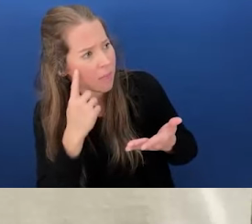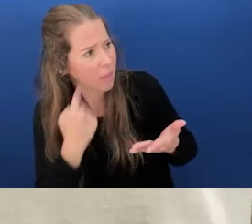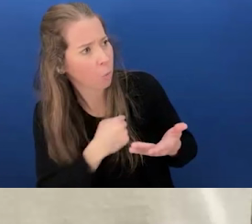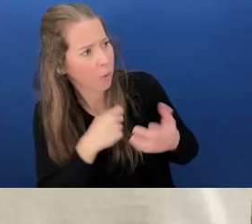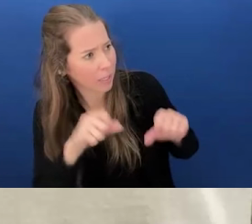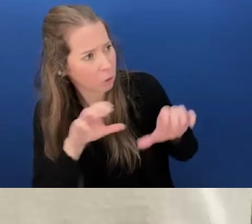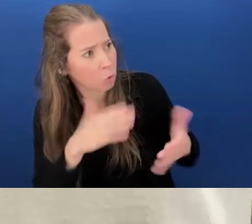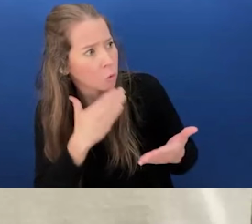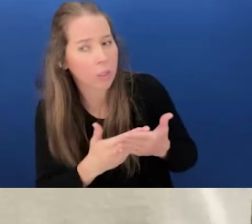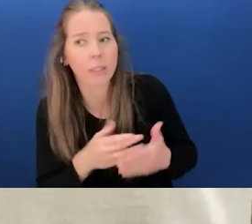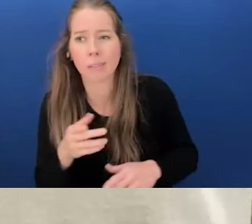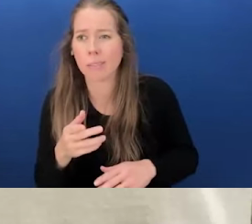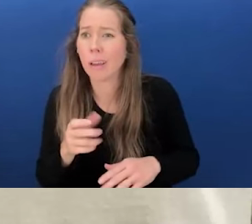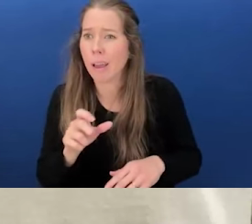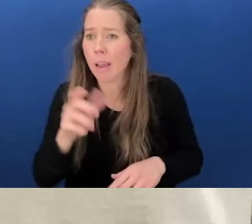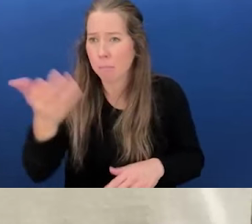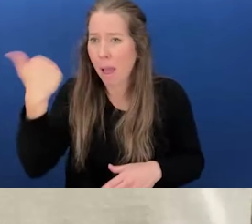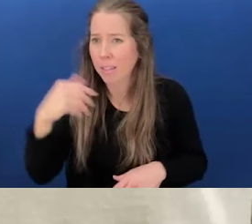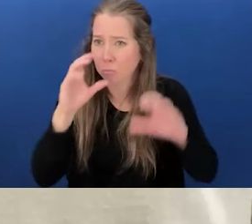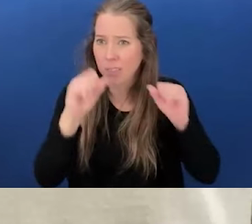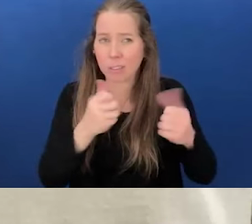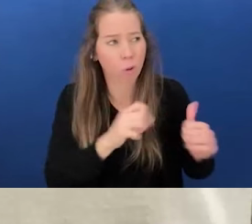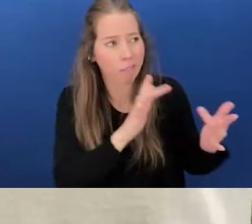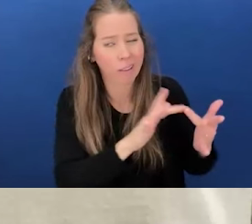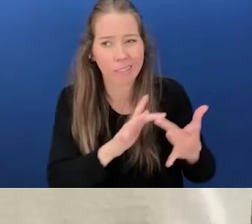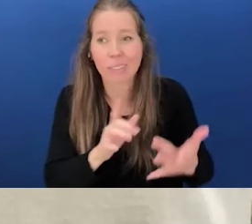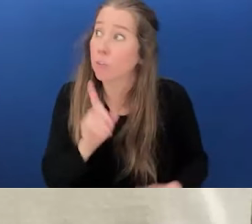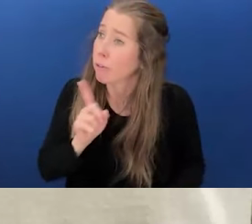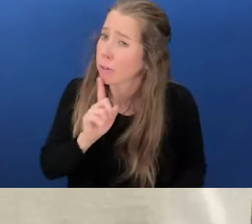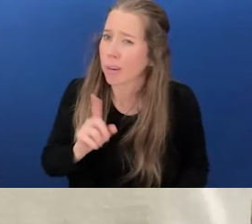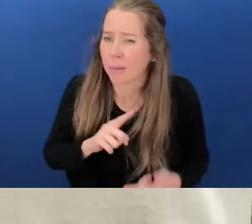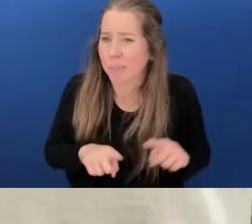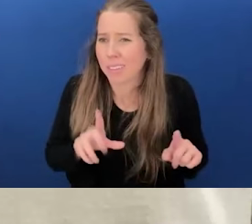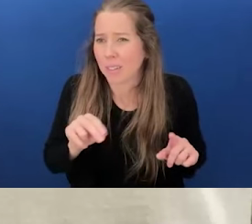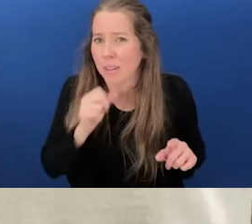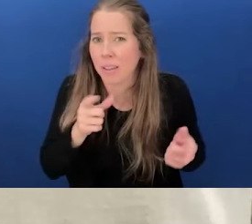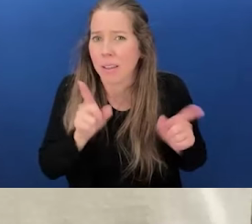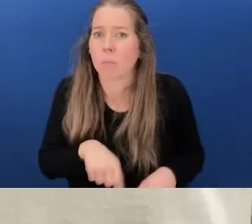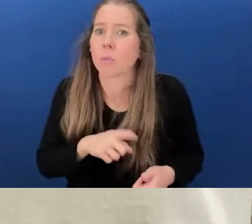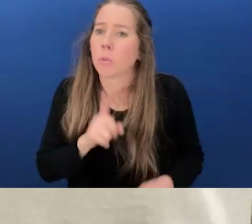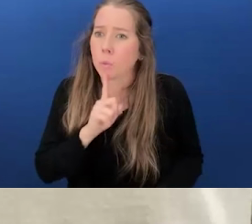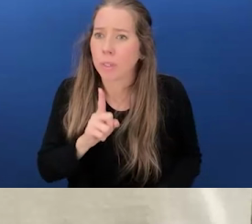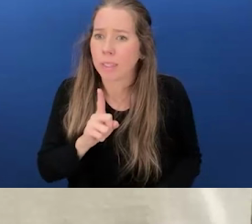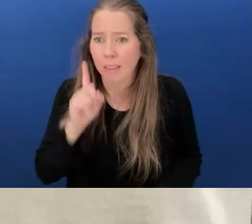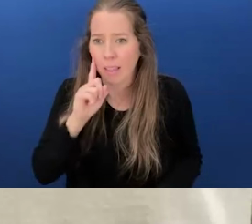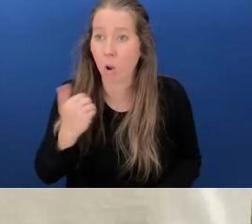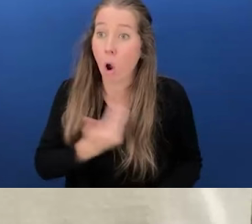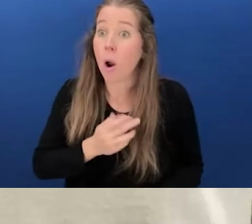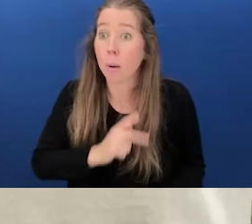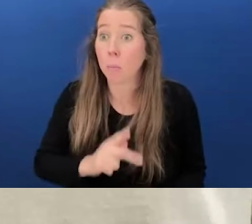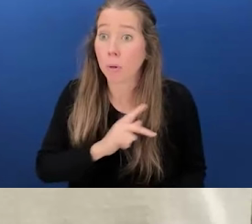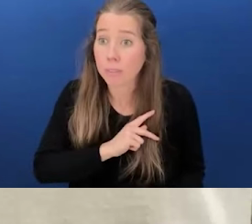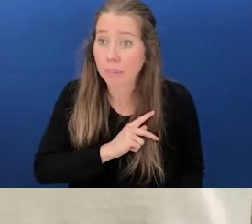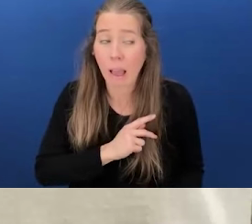some of the past presidents and they're like, okay, yeah, sure, but no. And then so I think it really took our personalities and us wanting